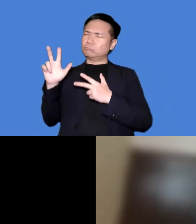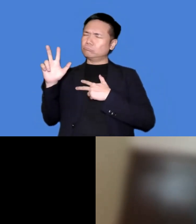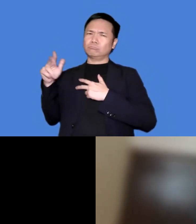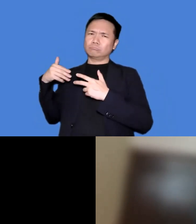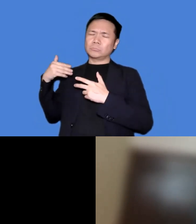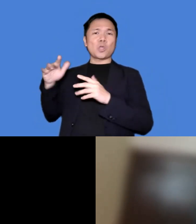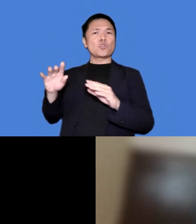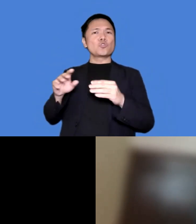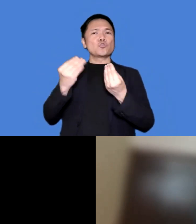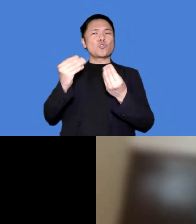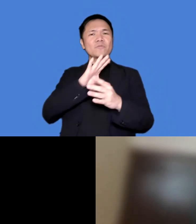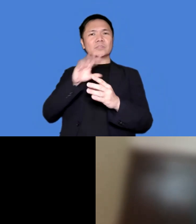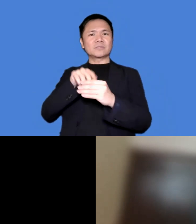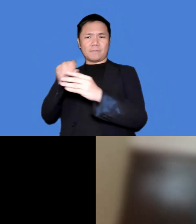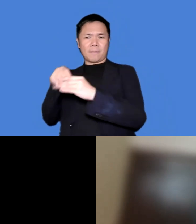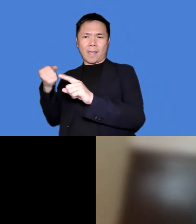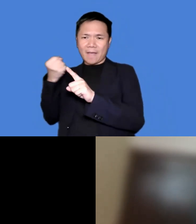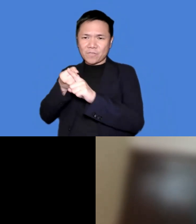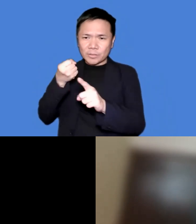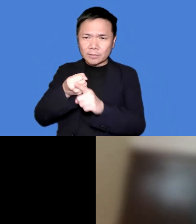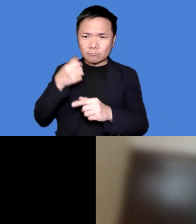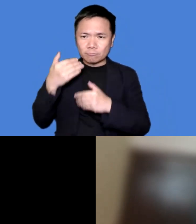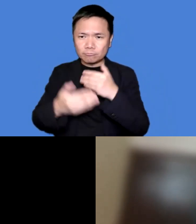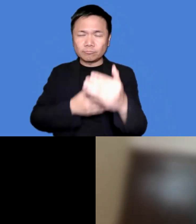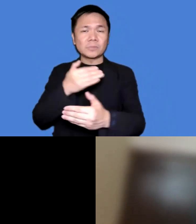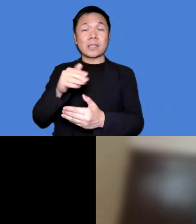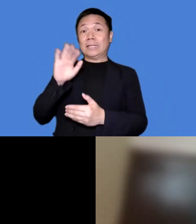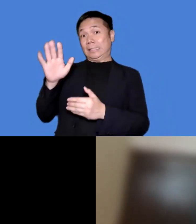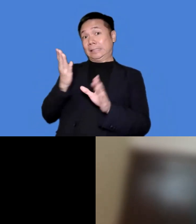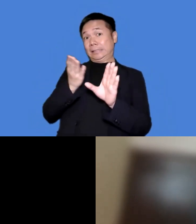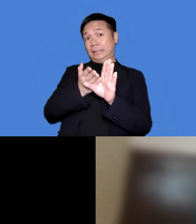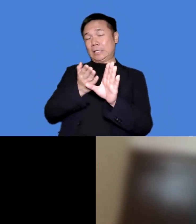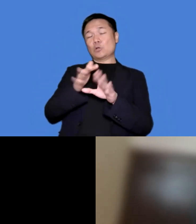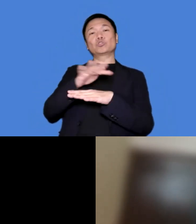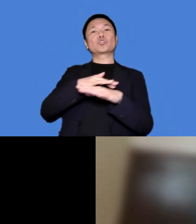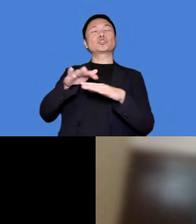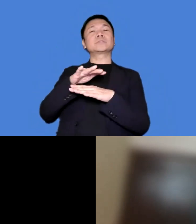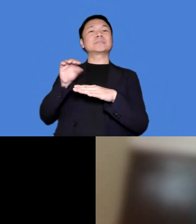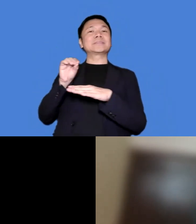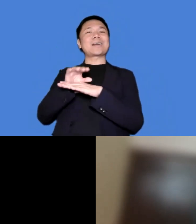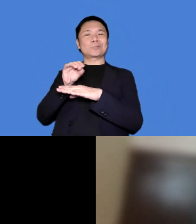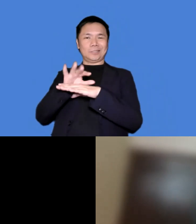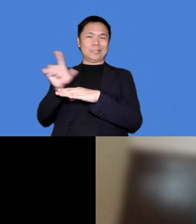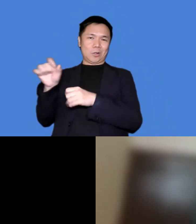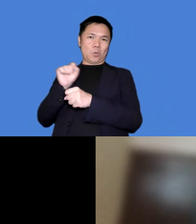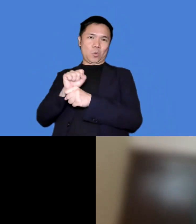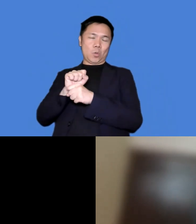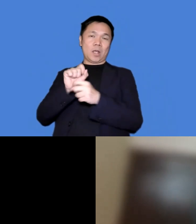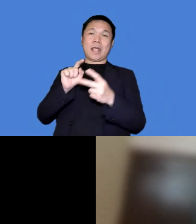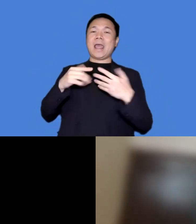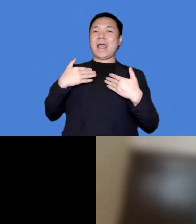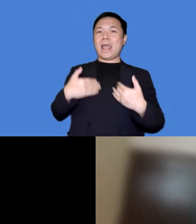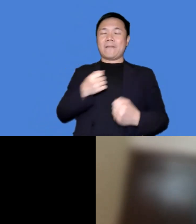disability inclusion advocate. She is a psychosocial counselor and a healthcare professional with